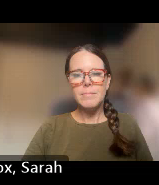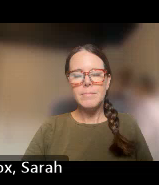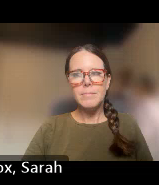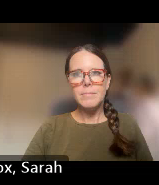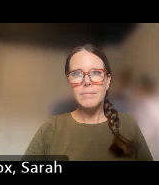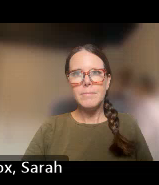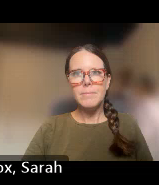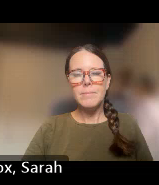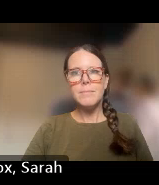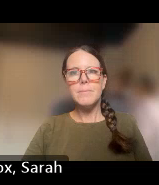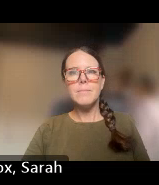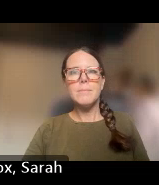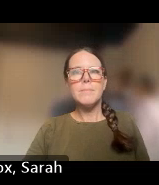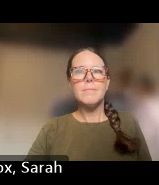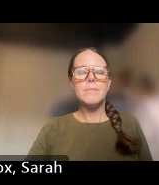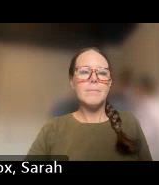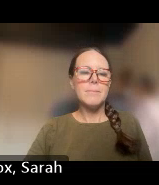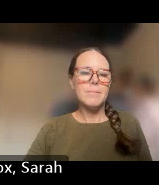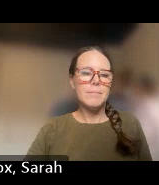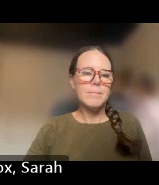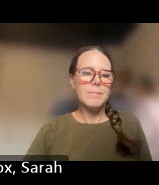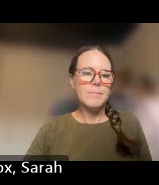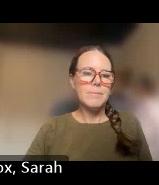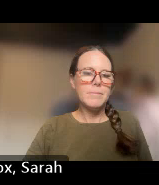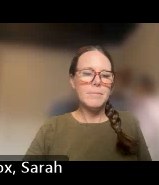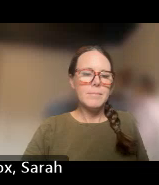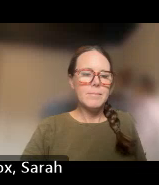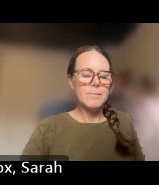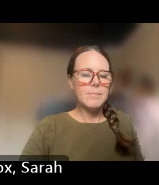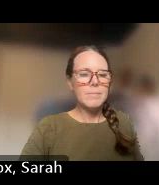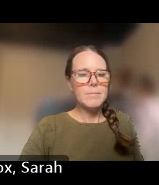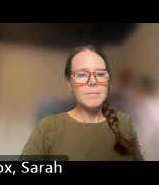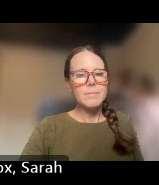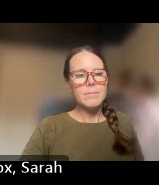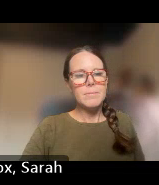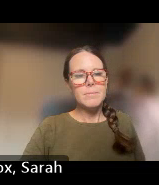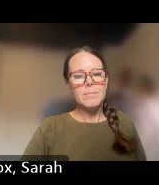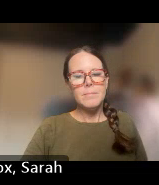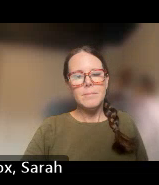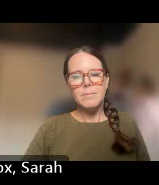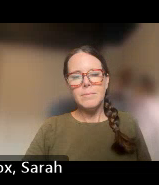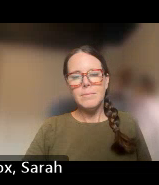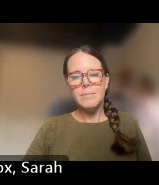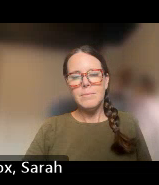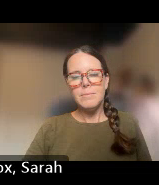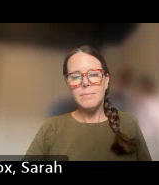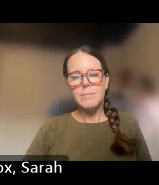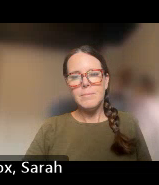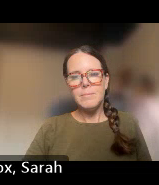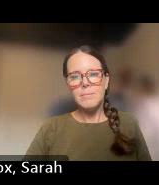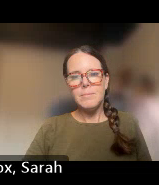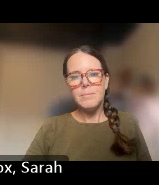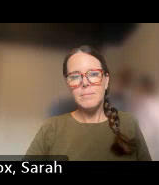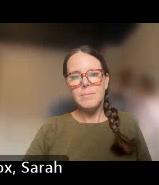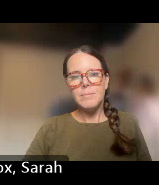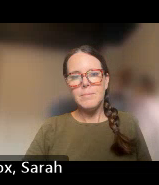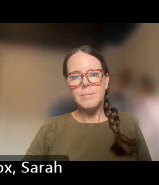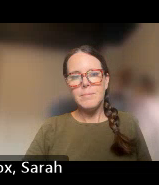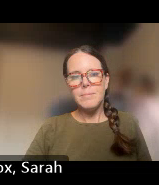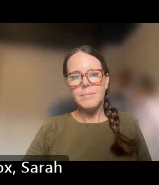award amount recommendations today, but we are determining who potentially moves on to a